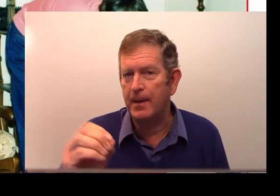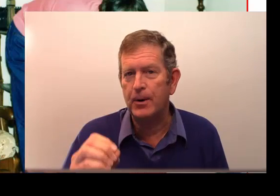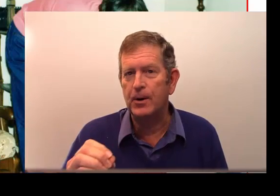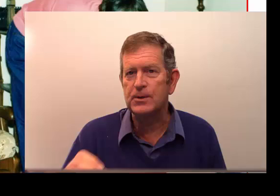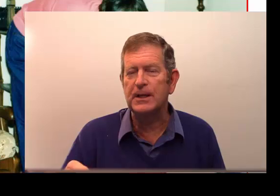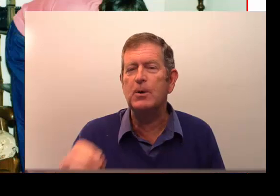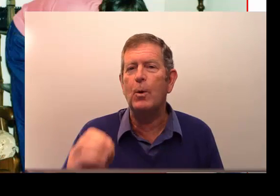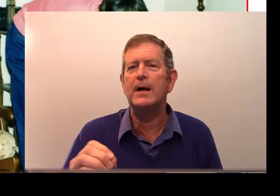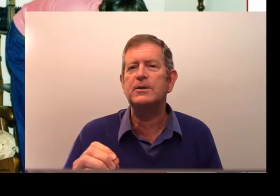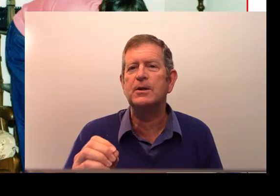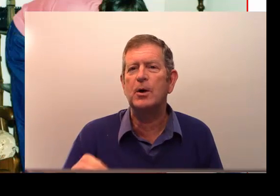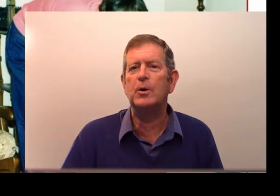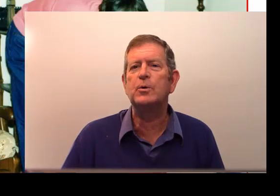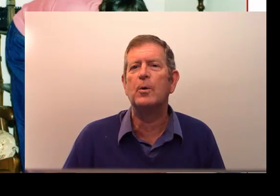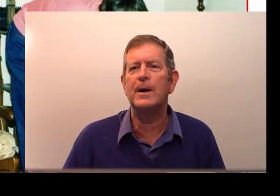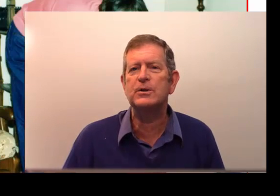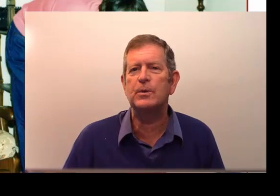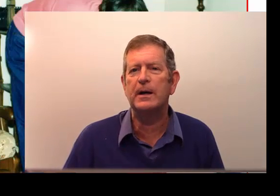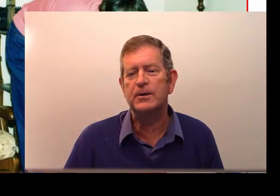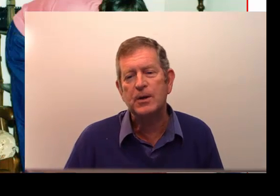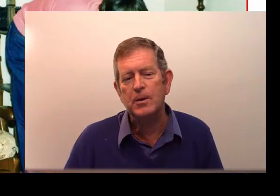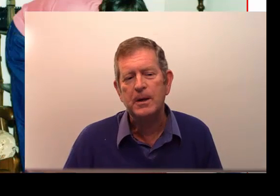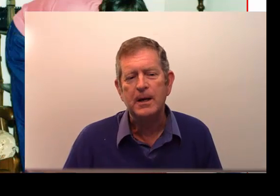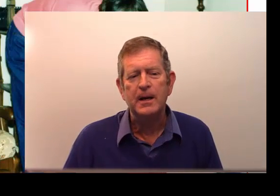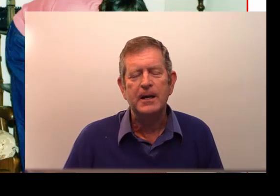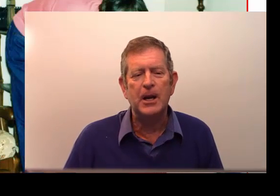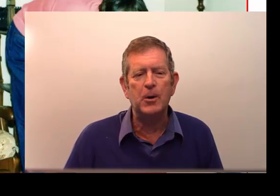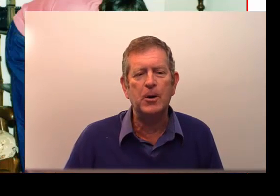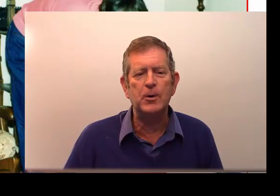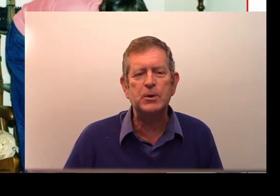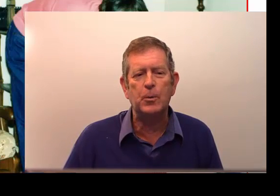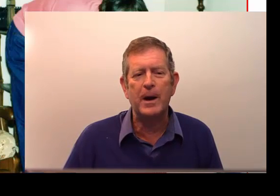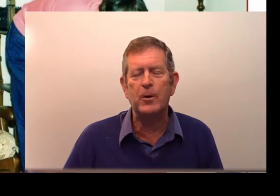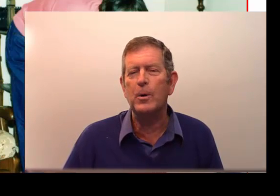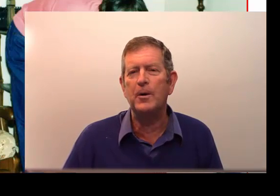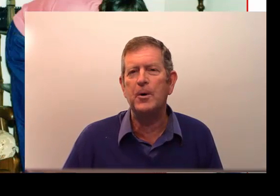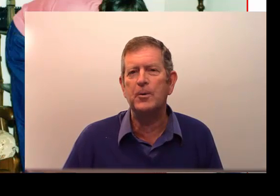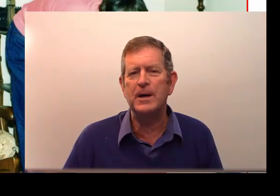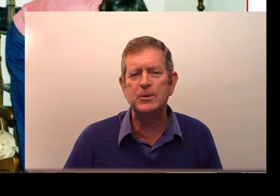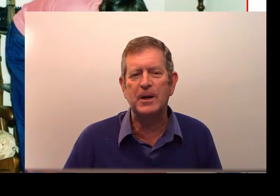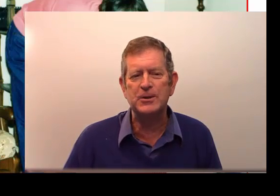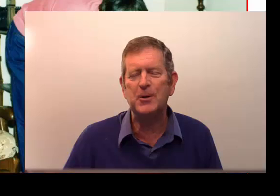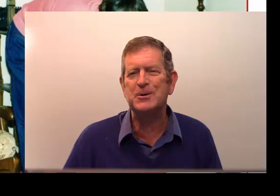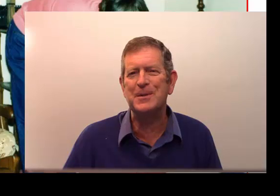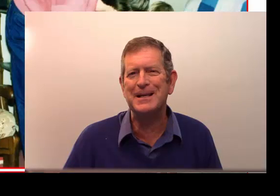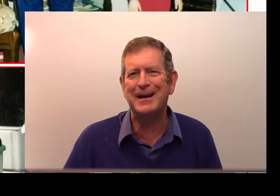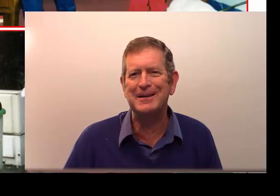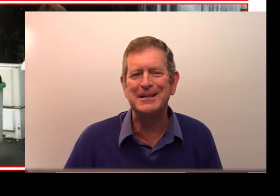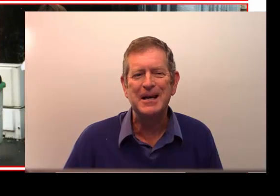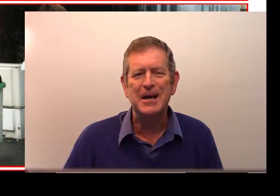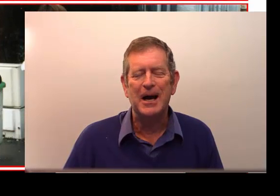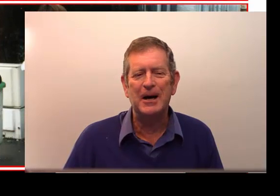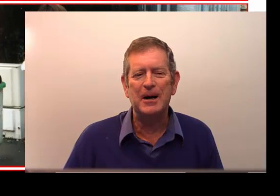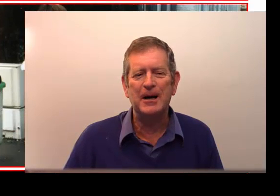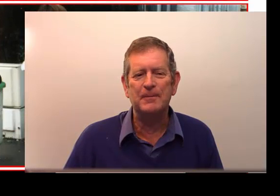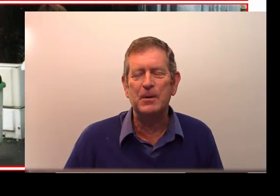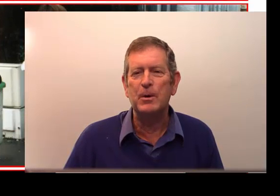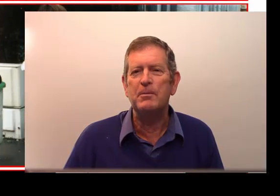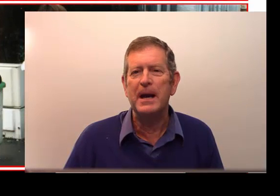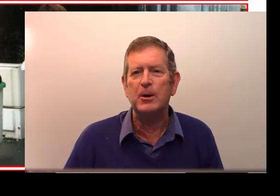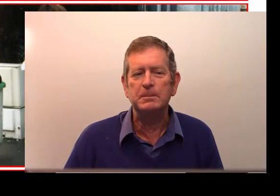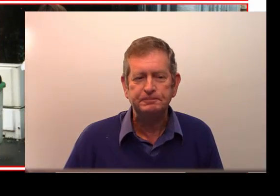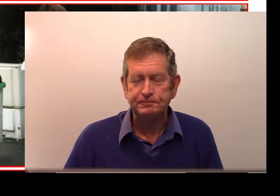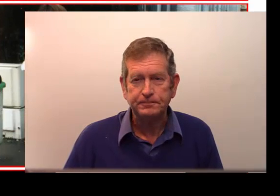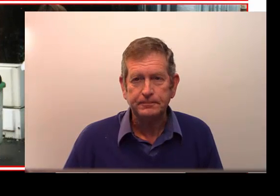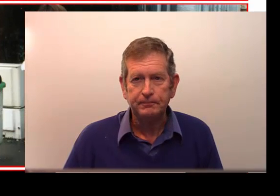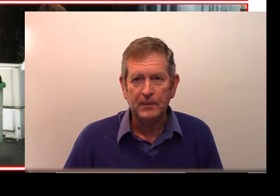wants hamburgers, and he wants to go to a restaurant. So Carol goes to a rather well-known restaurant. She goes to McDonald's